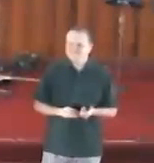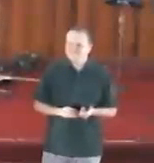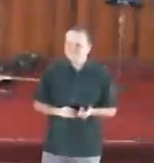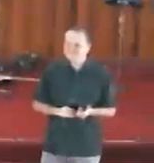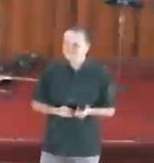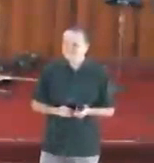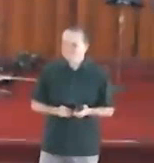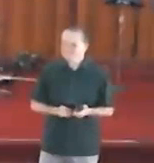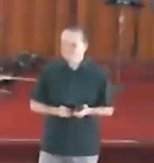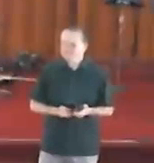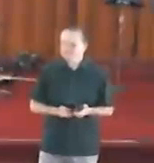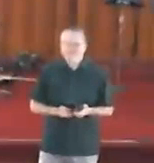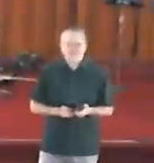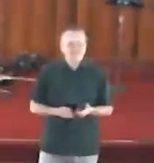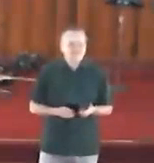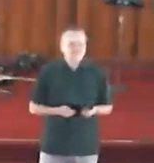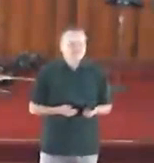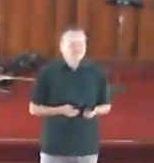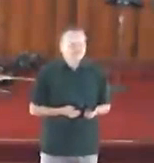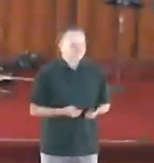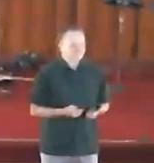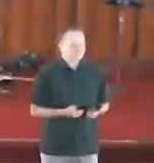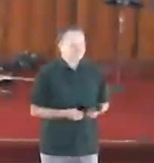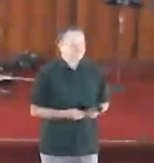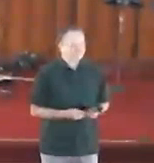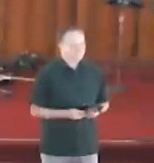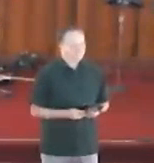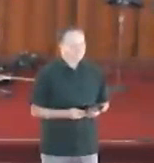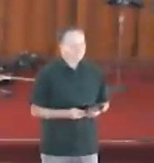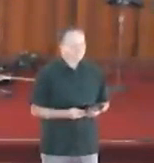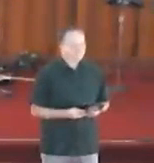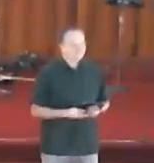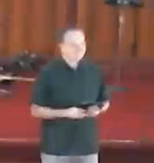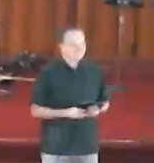is, how did the apostle Paul experience Pentecost?